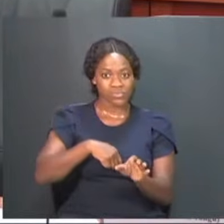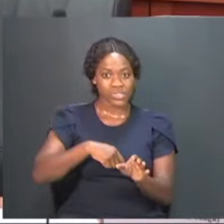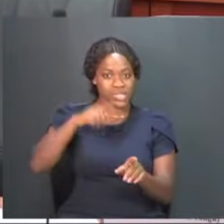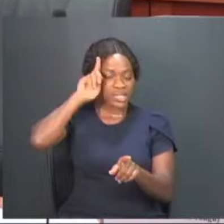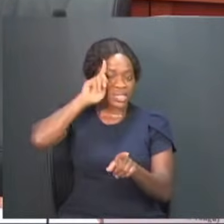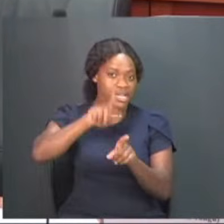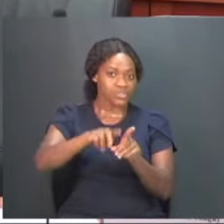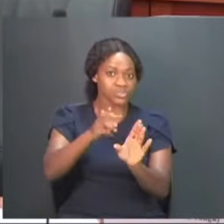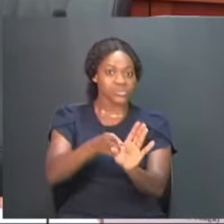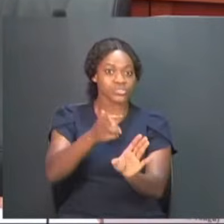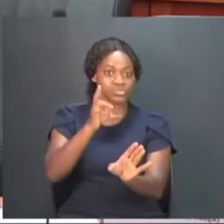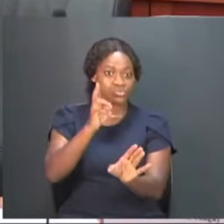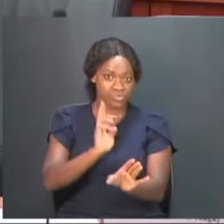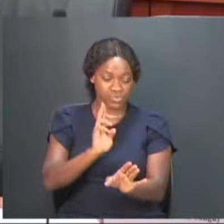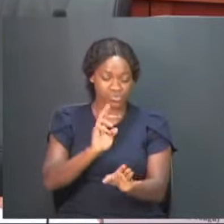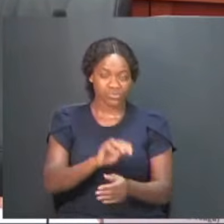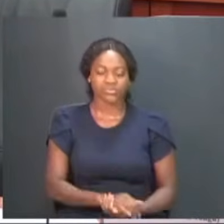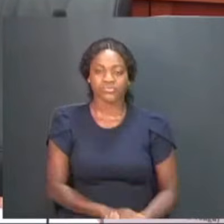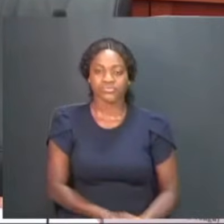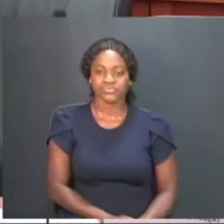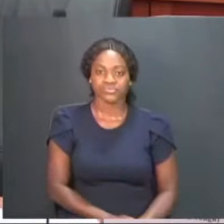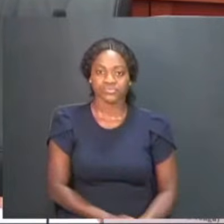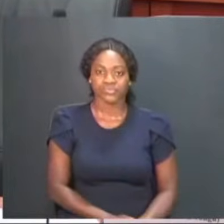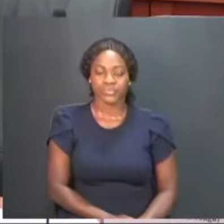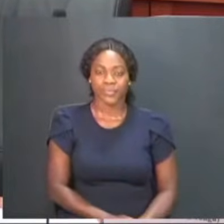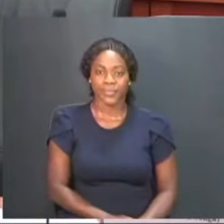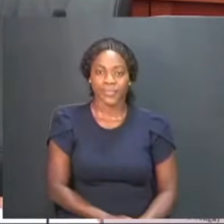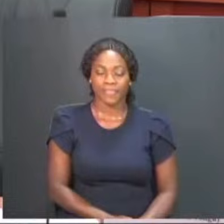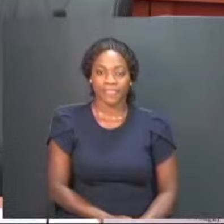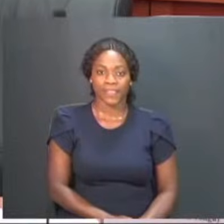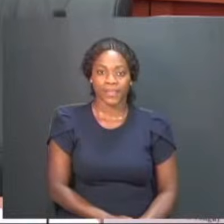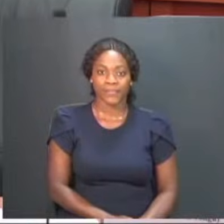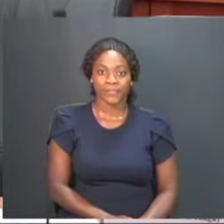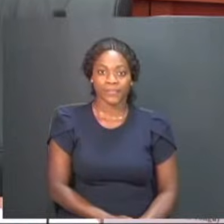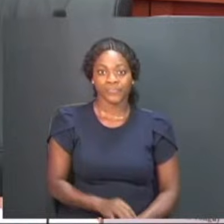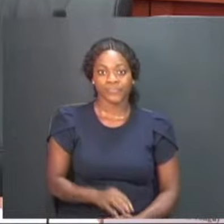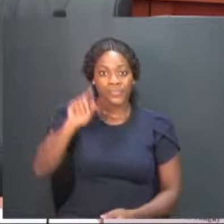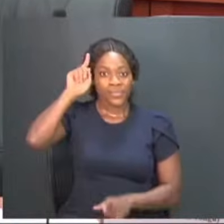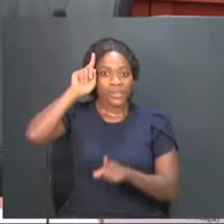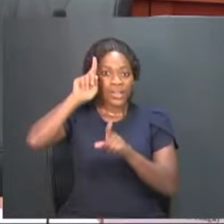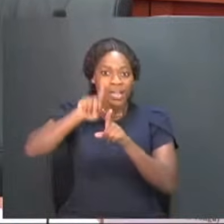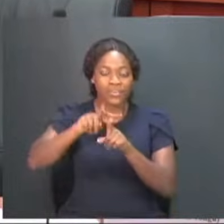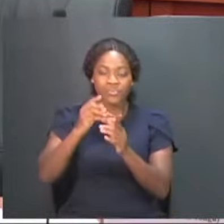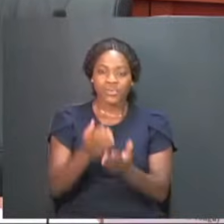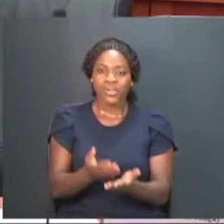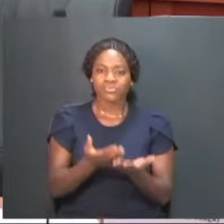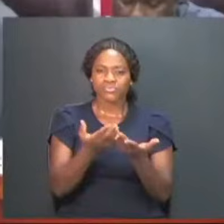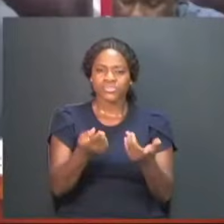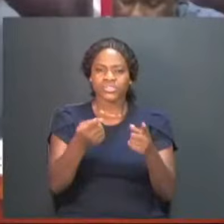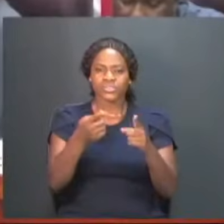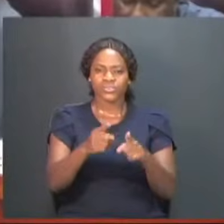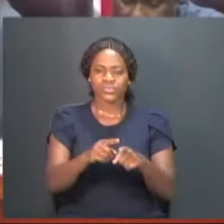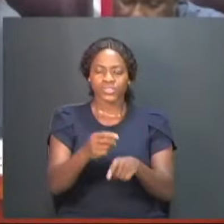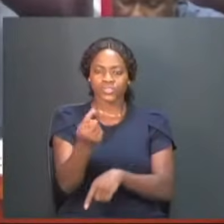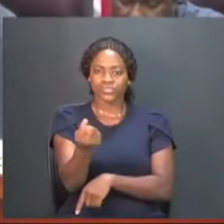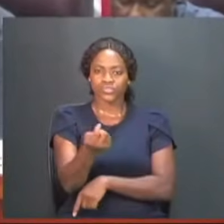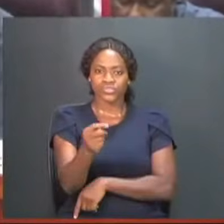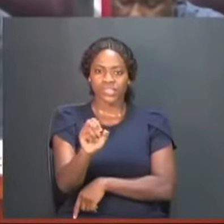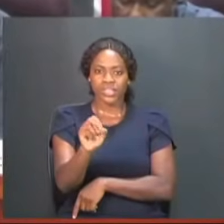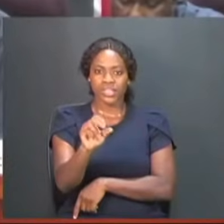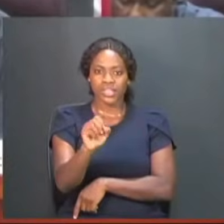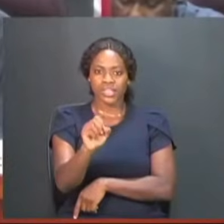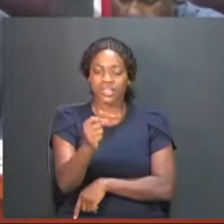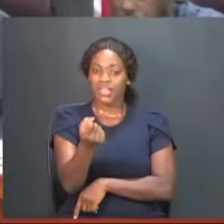this. This was laid before the House on Tuesday, 11th